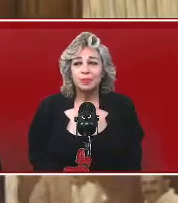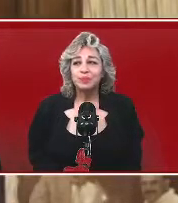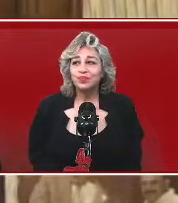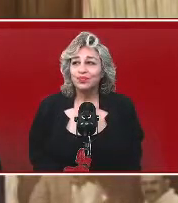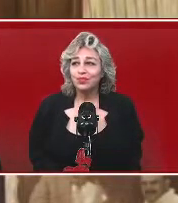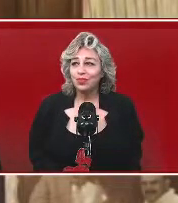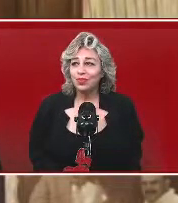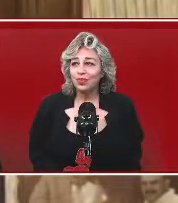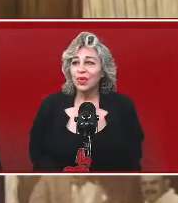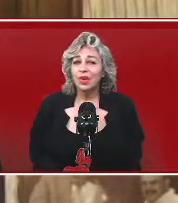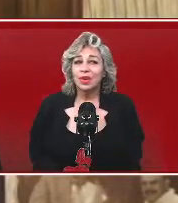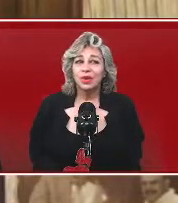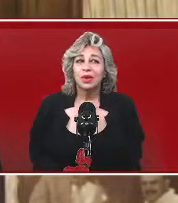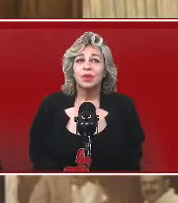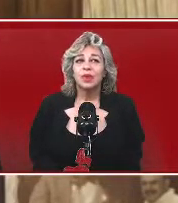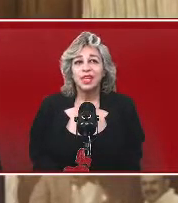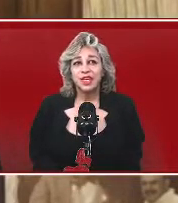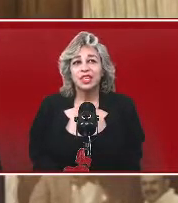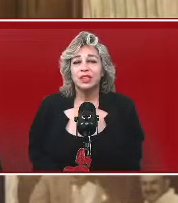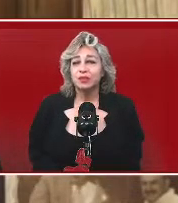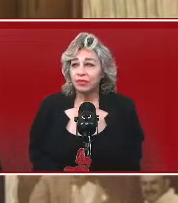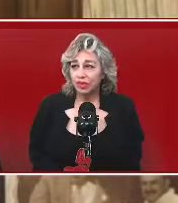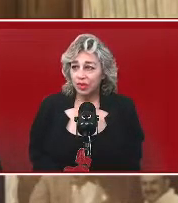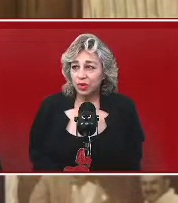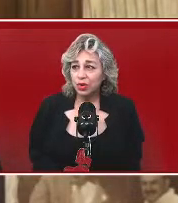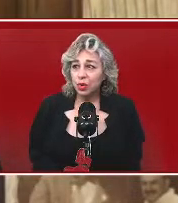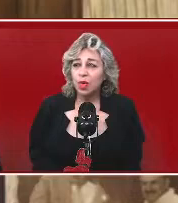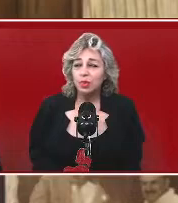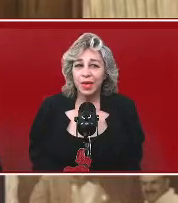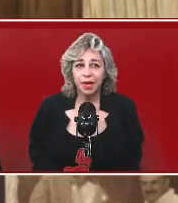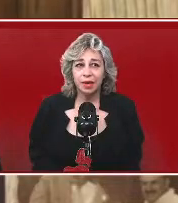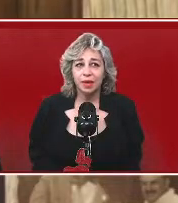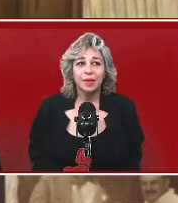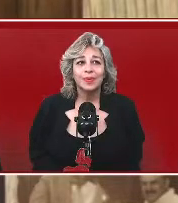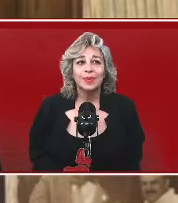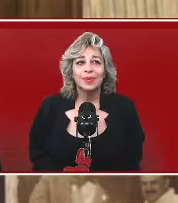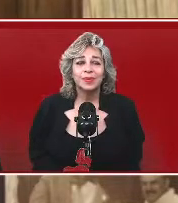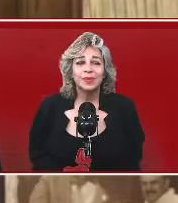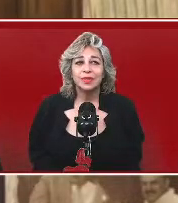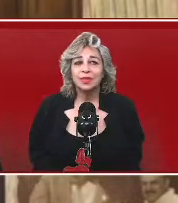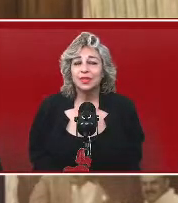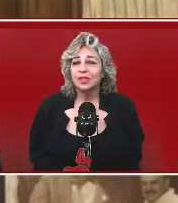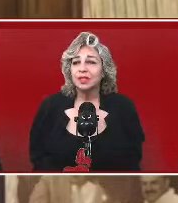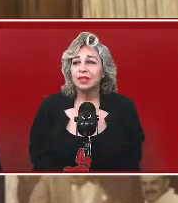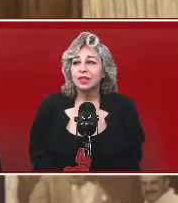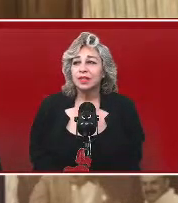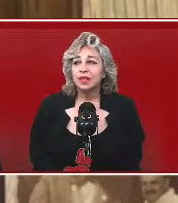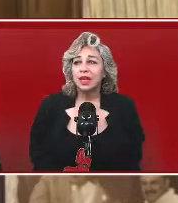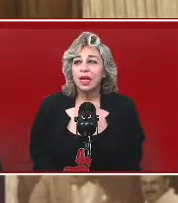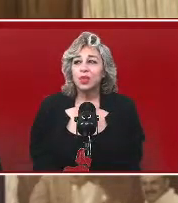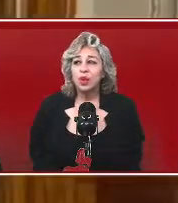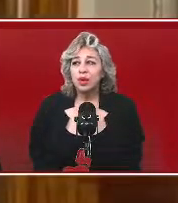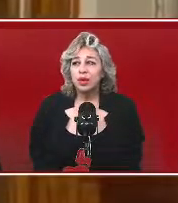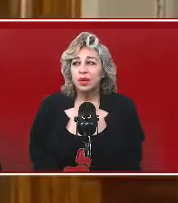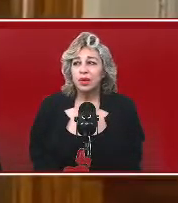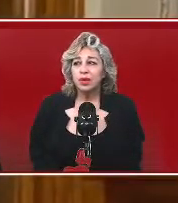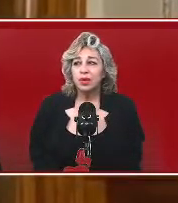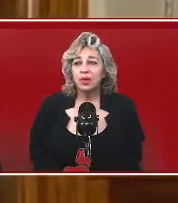program Producción para el Bienestar. Production for the Well-Being. Vamos a entregar And